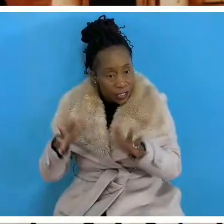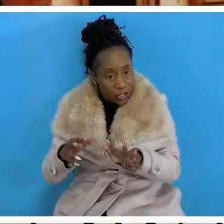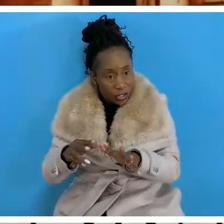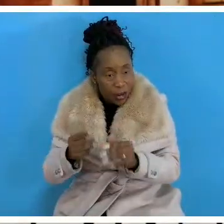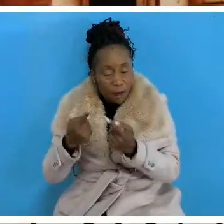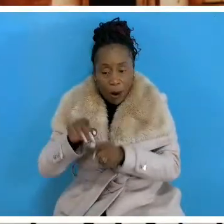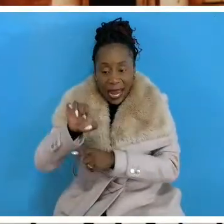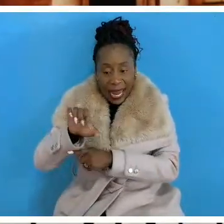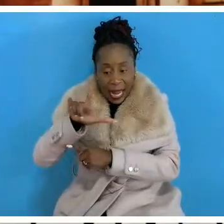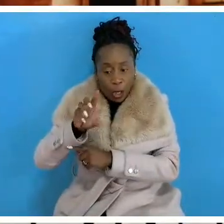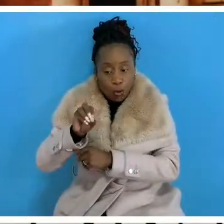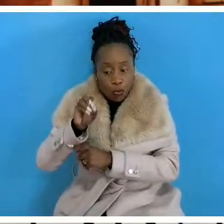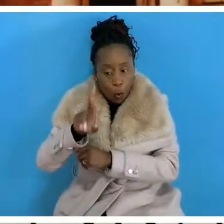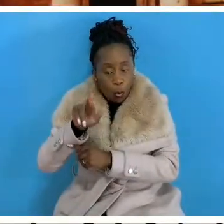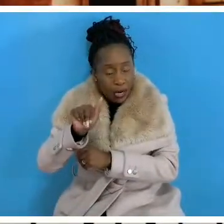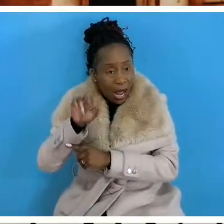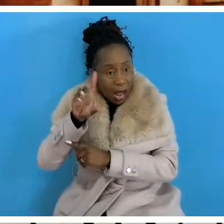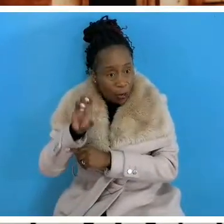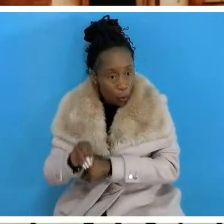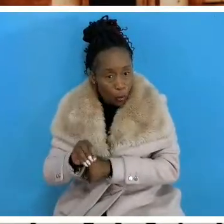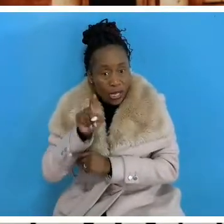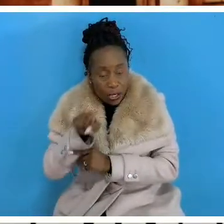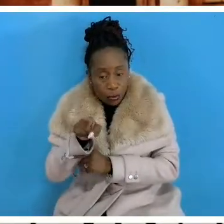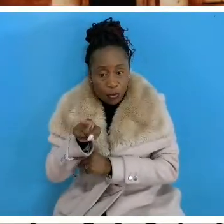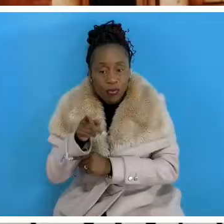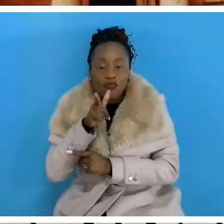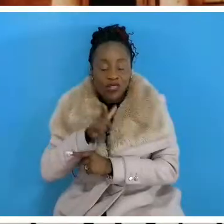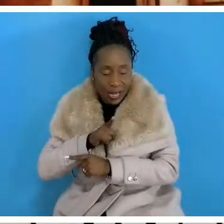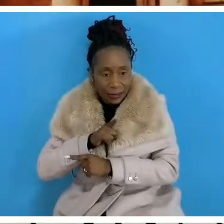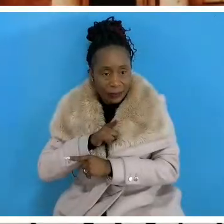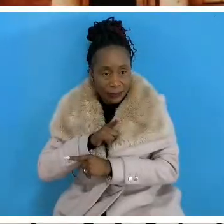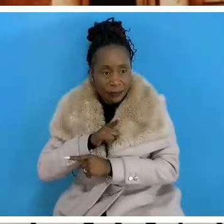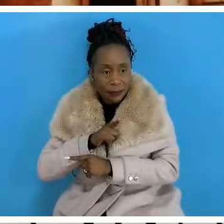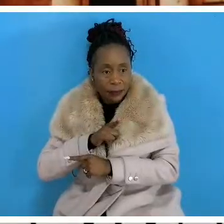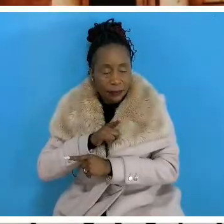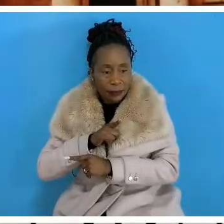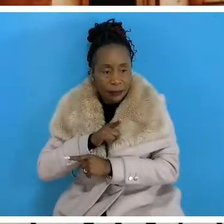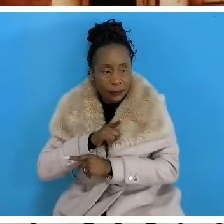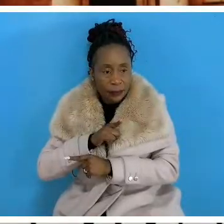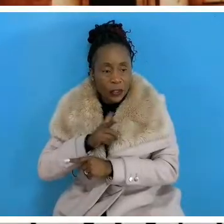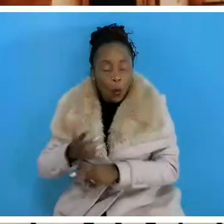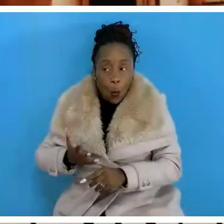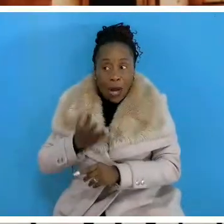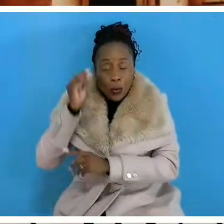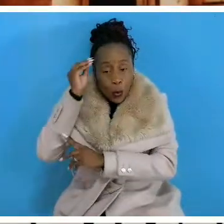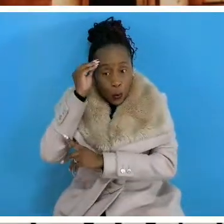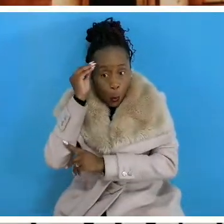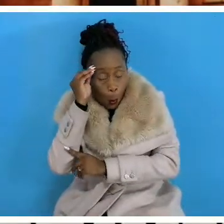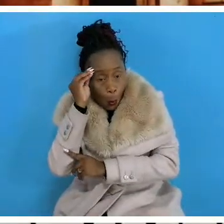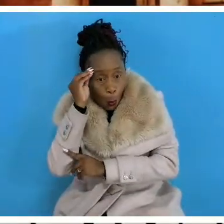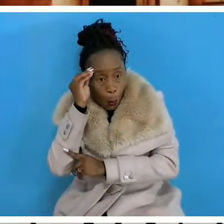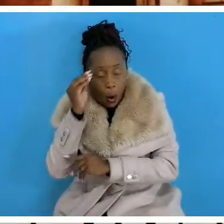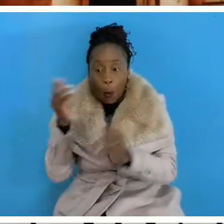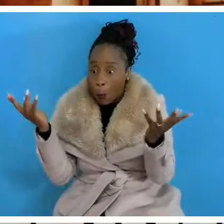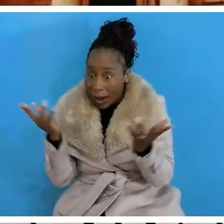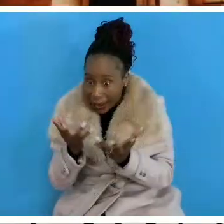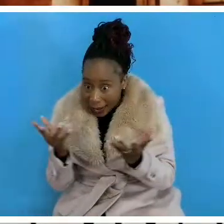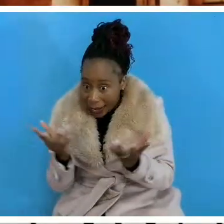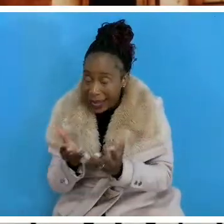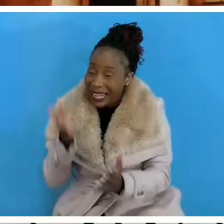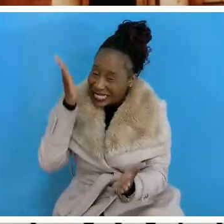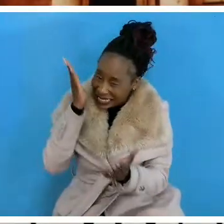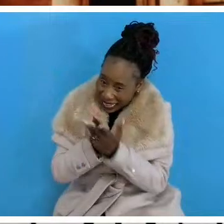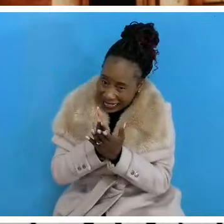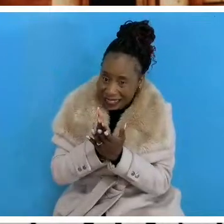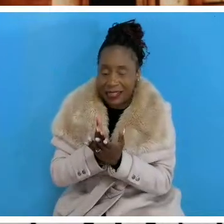Park. And you are saying to us, we want to know where